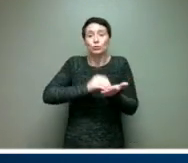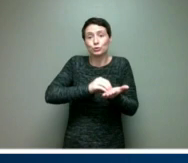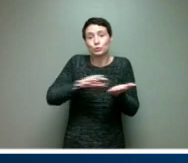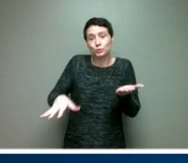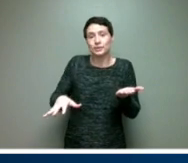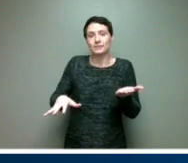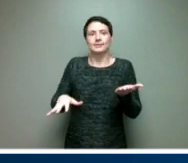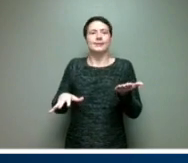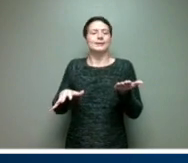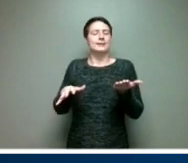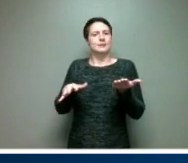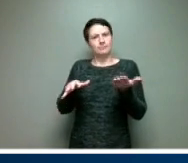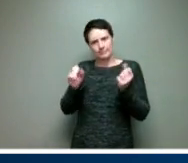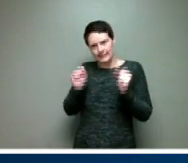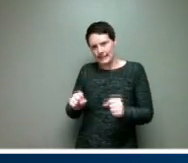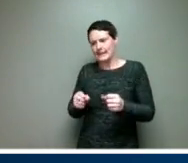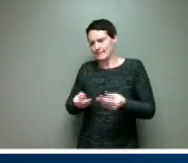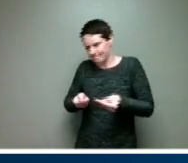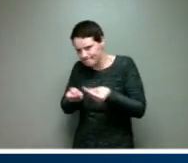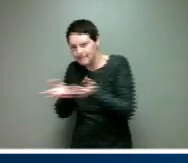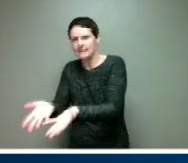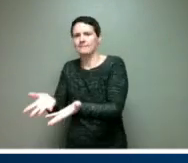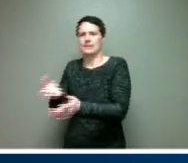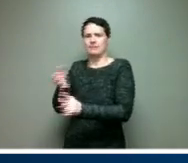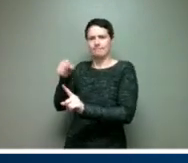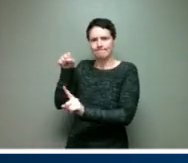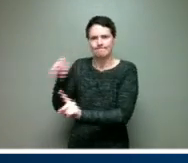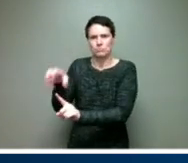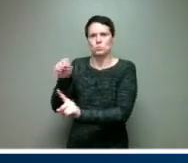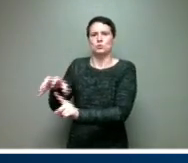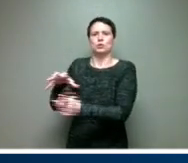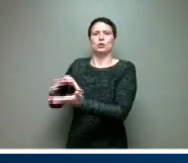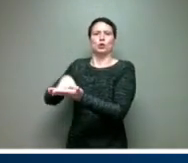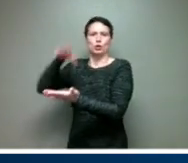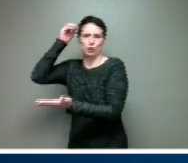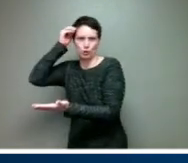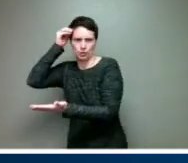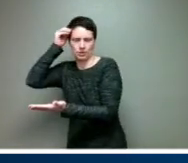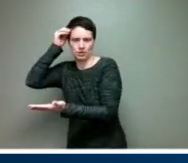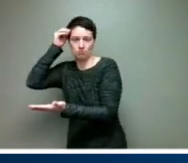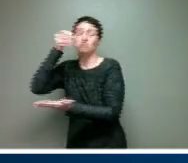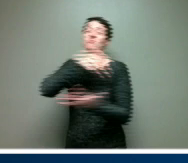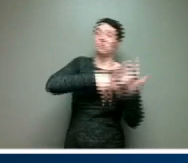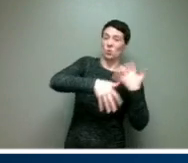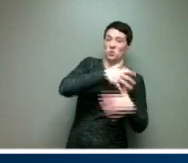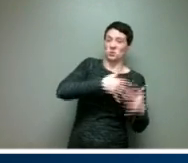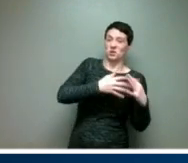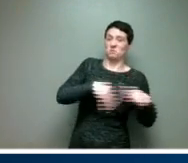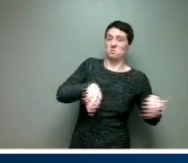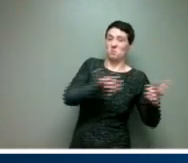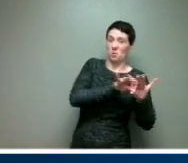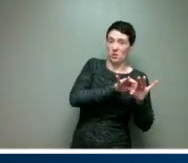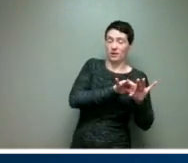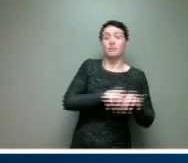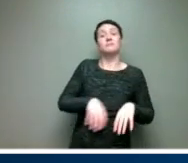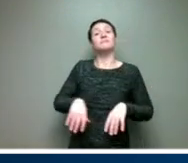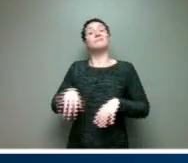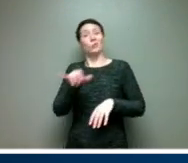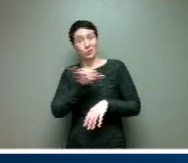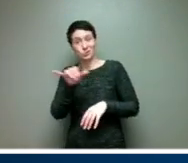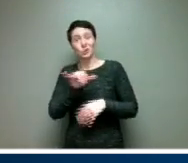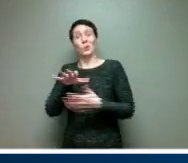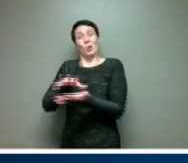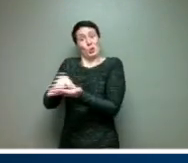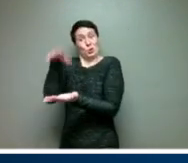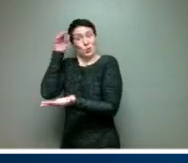know, mathematics, that learning, we don't want our kids to lose the love of learning during this period, and that's